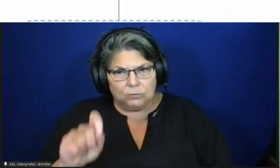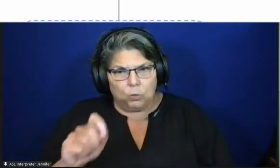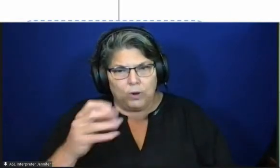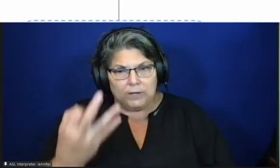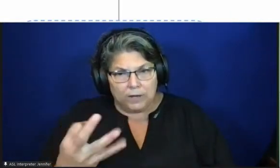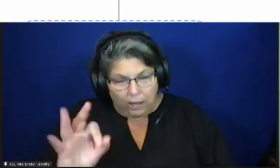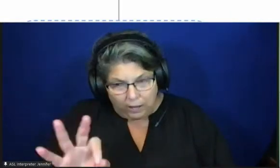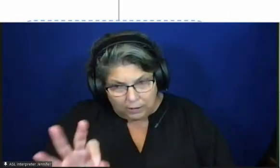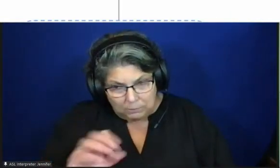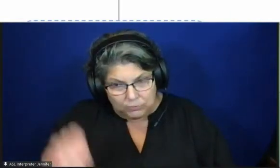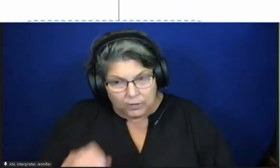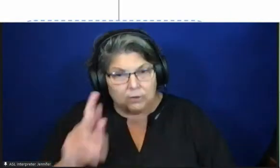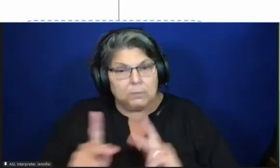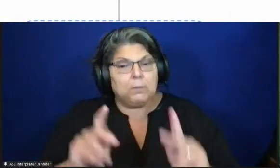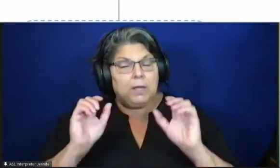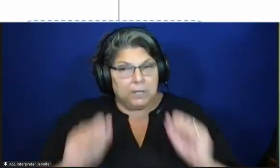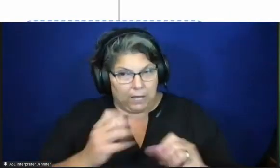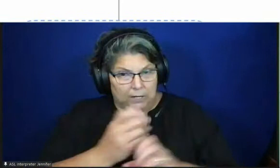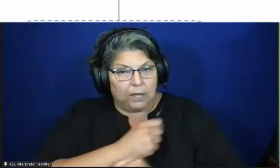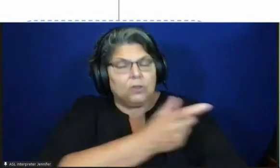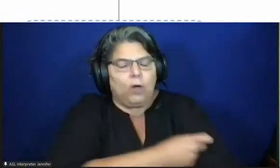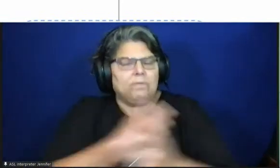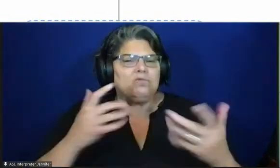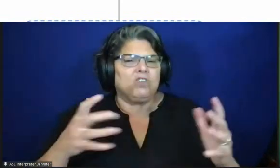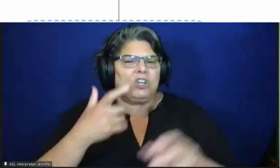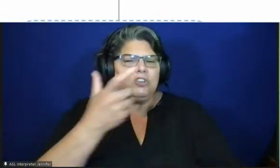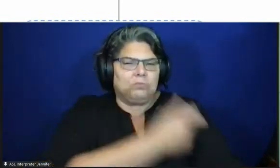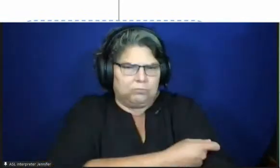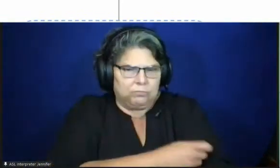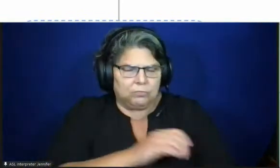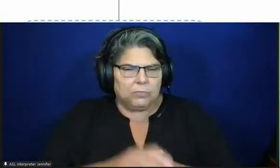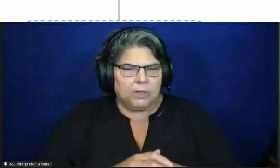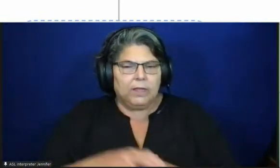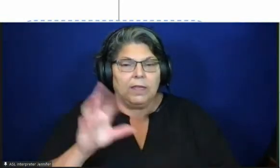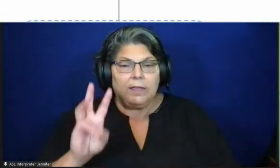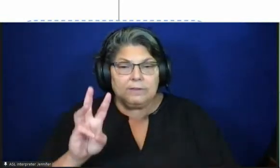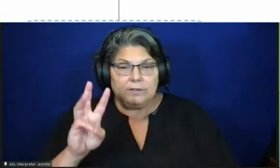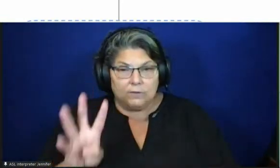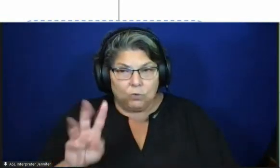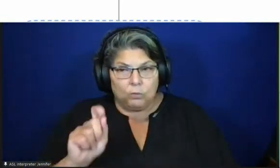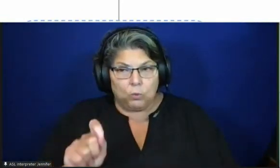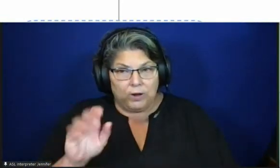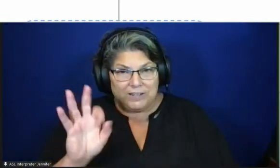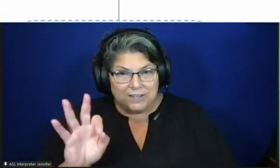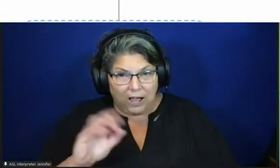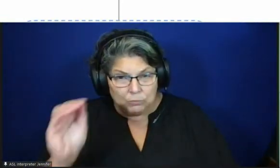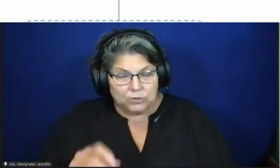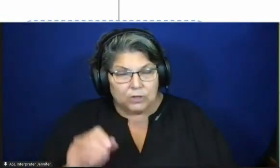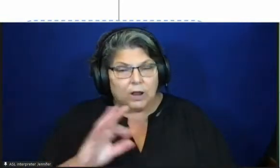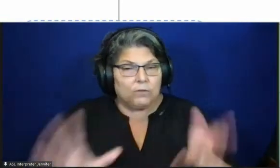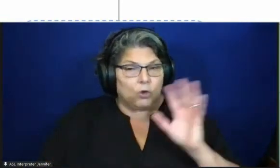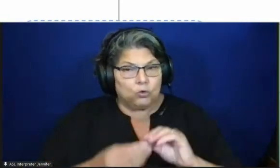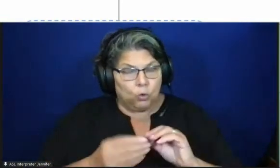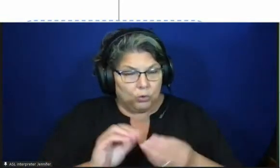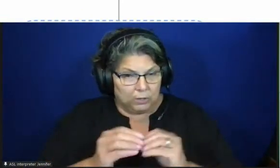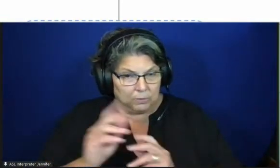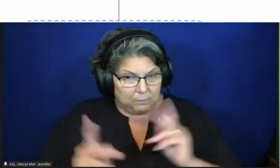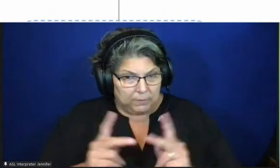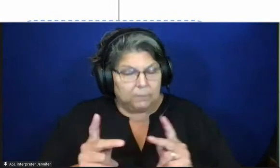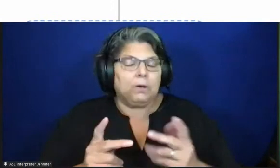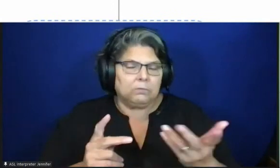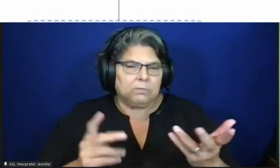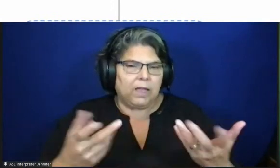eligible people are fully vaccinated, and 64.9% of the total population are fully